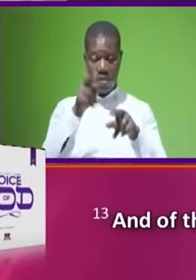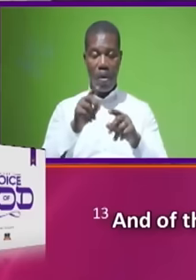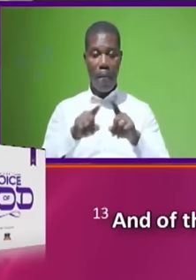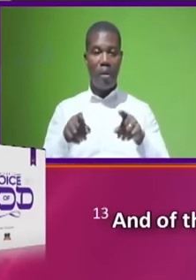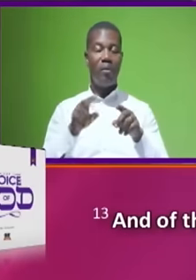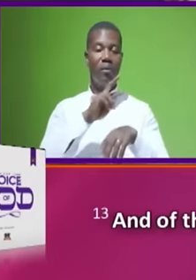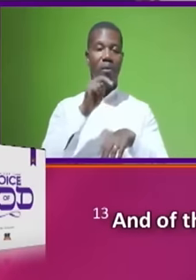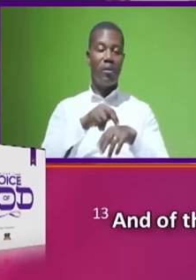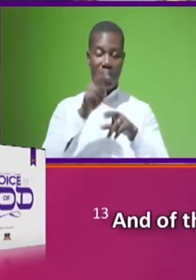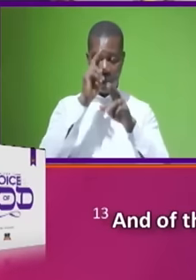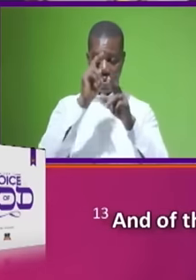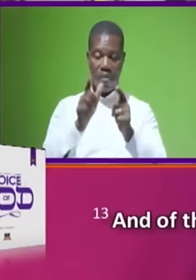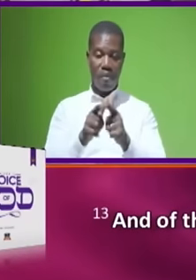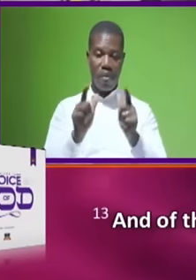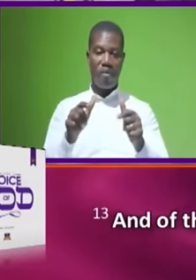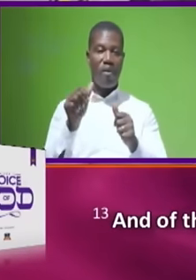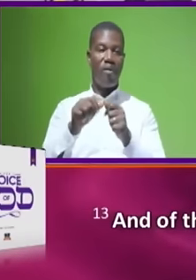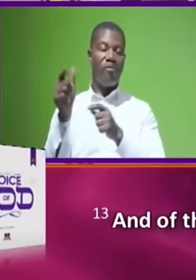Yes.